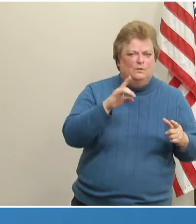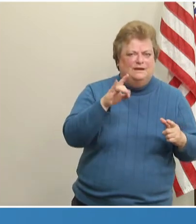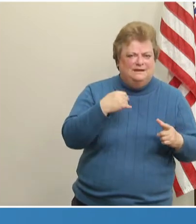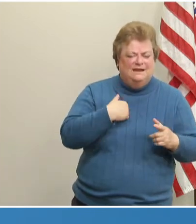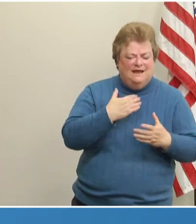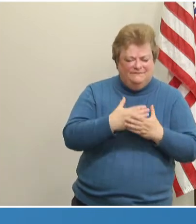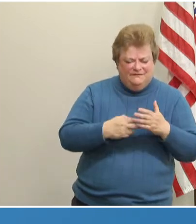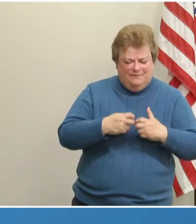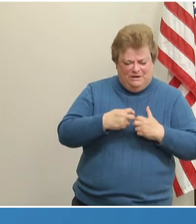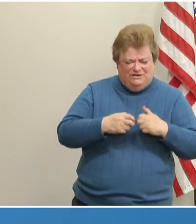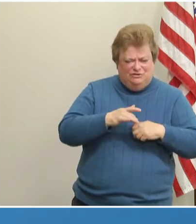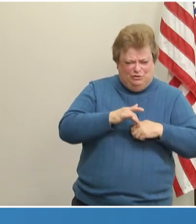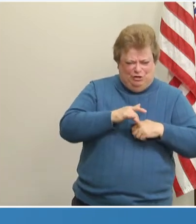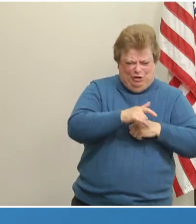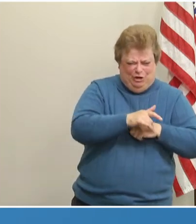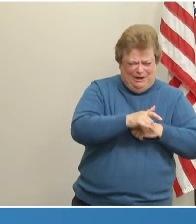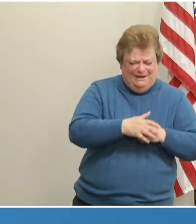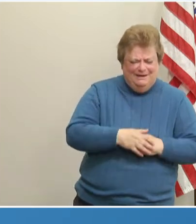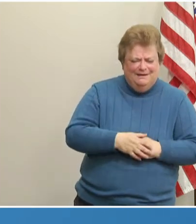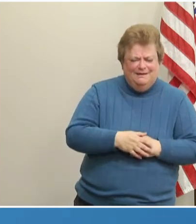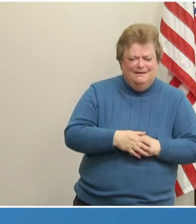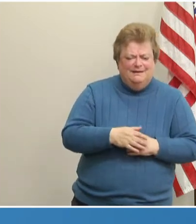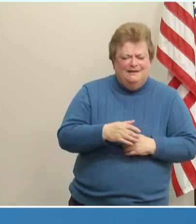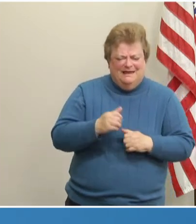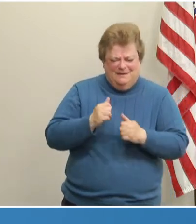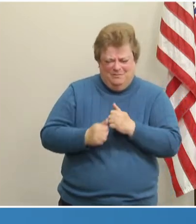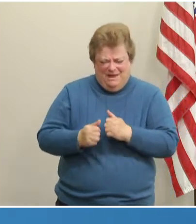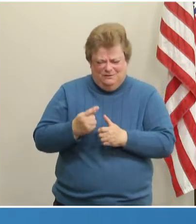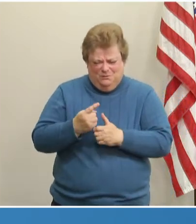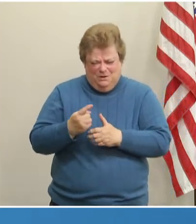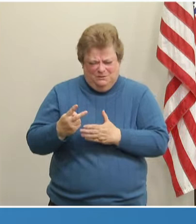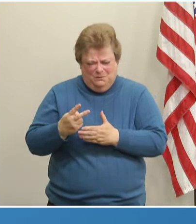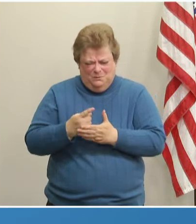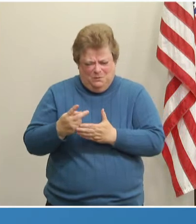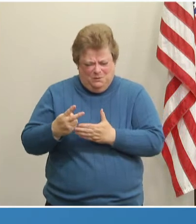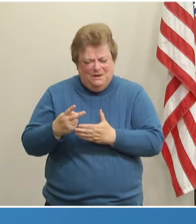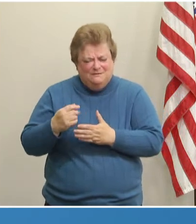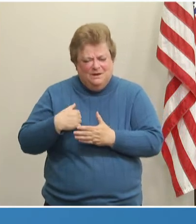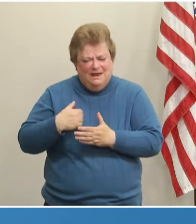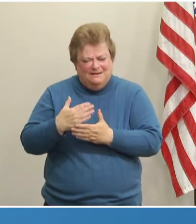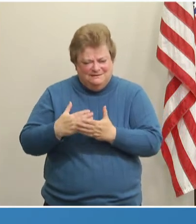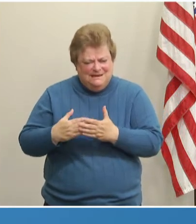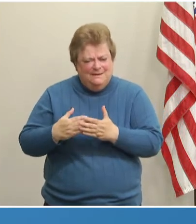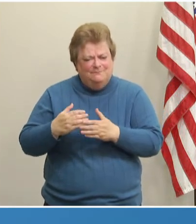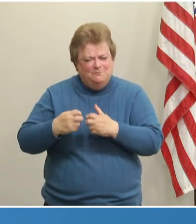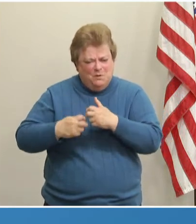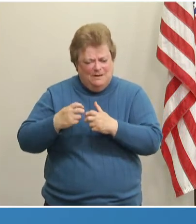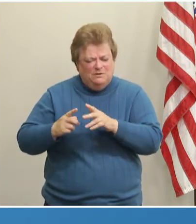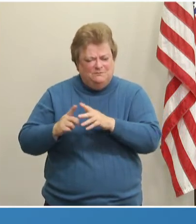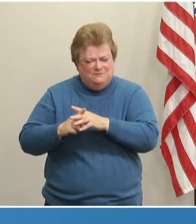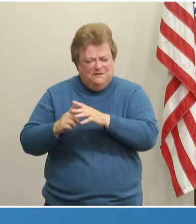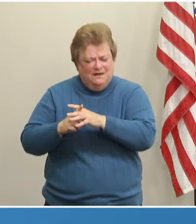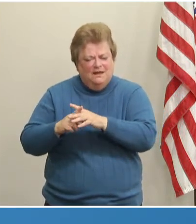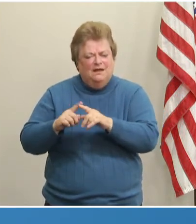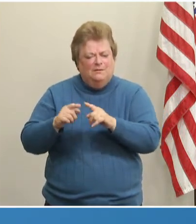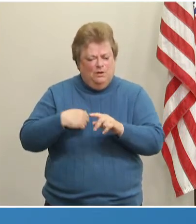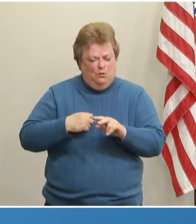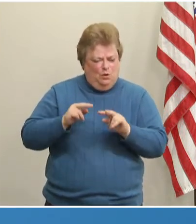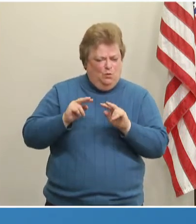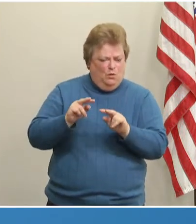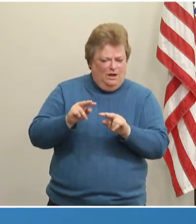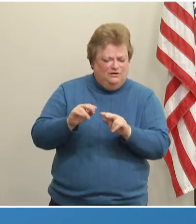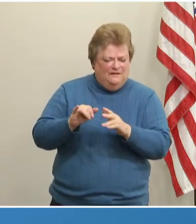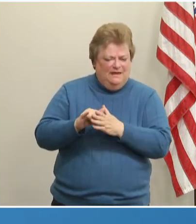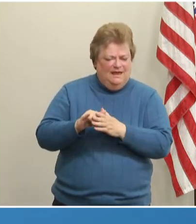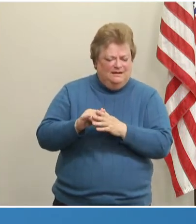issues early on, and we've had a couple issues here in the last week or so, but we're monitoring that closely and working